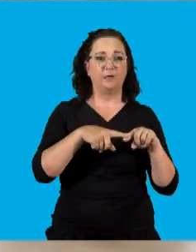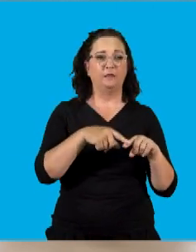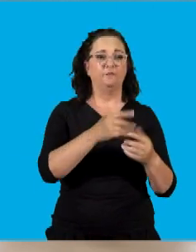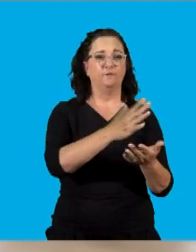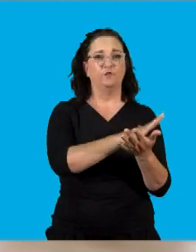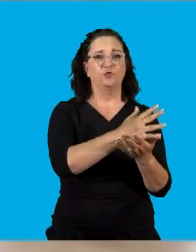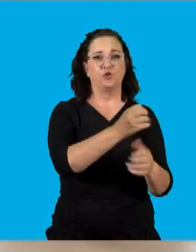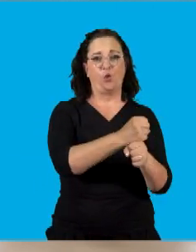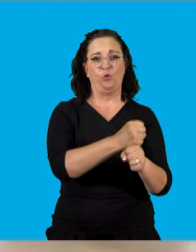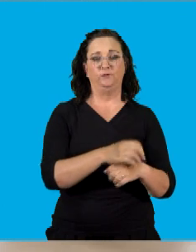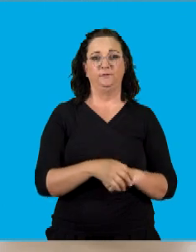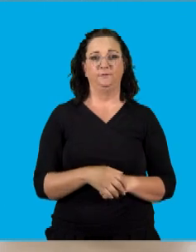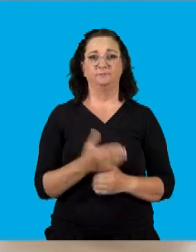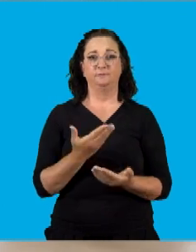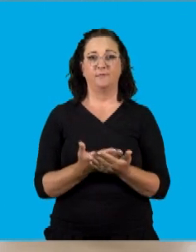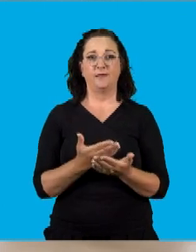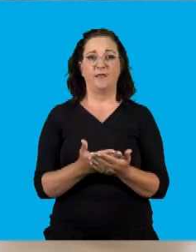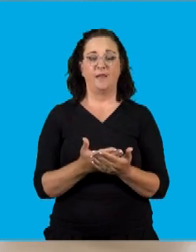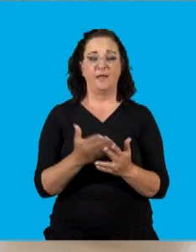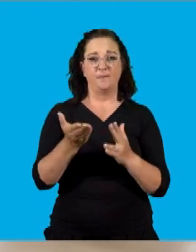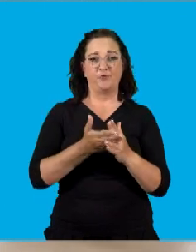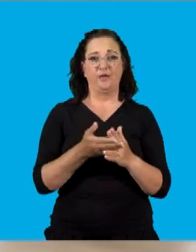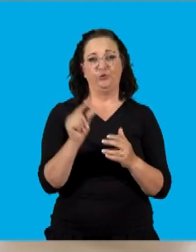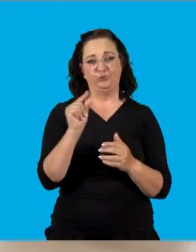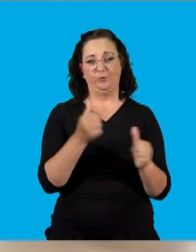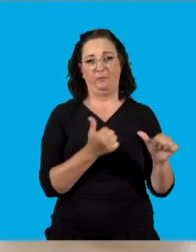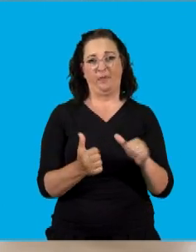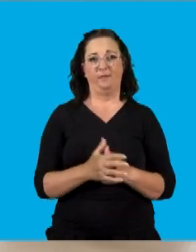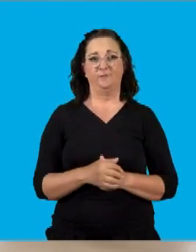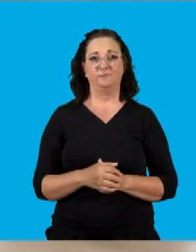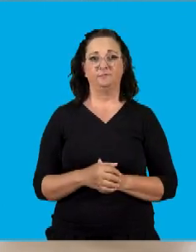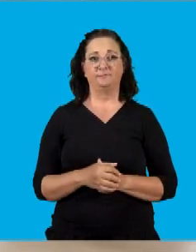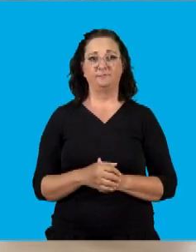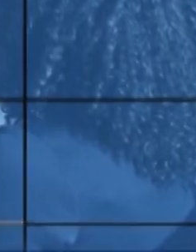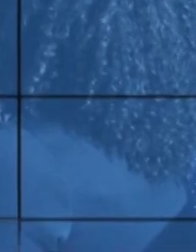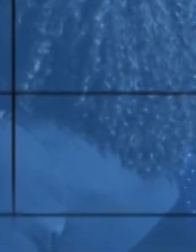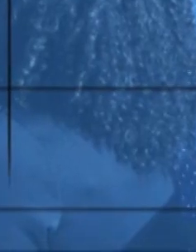by the shareholders. Let us go for a quick ad break and we will be back.